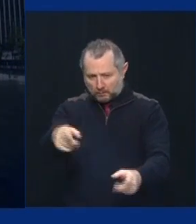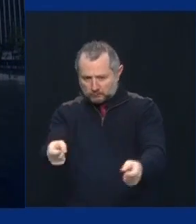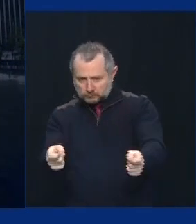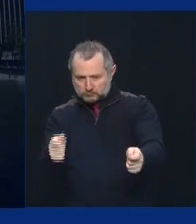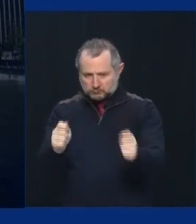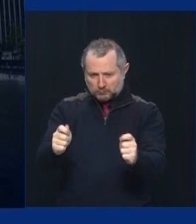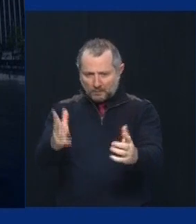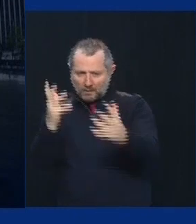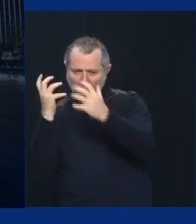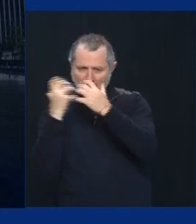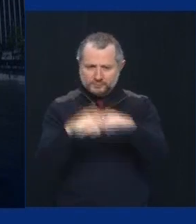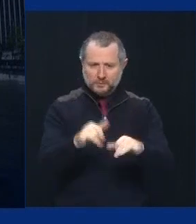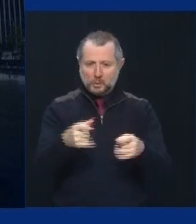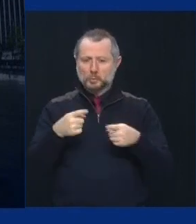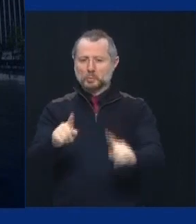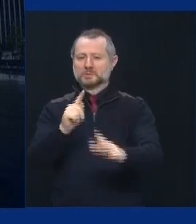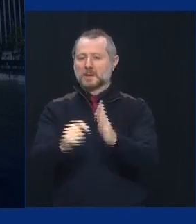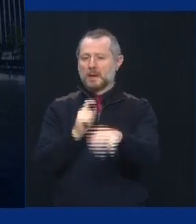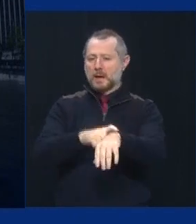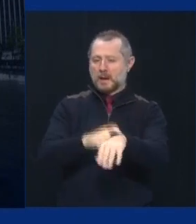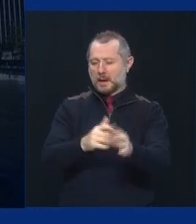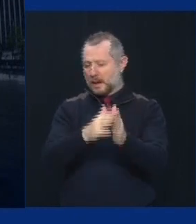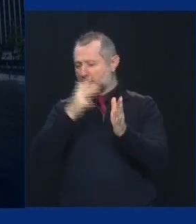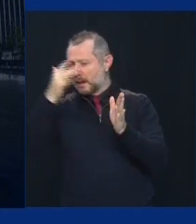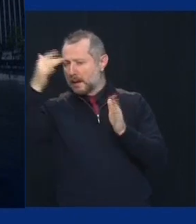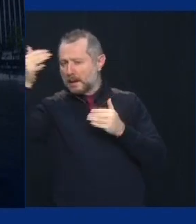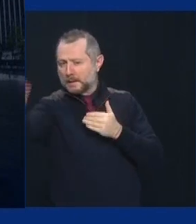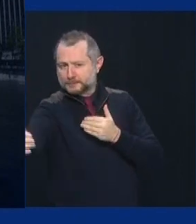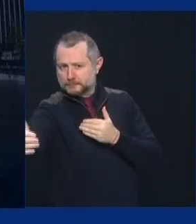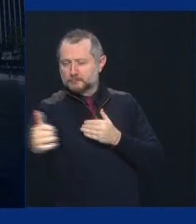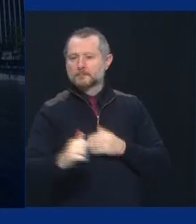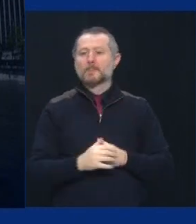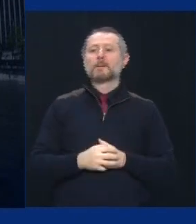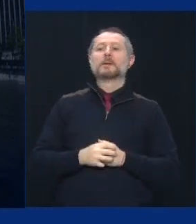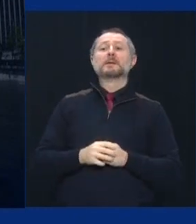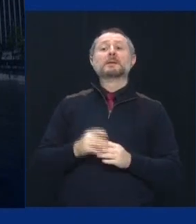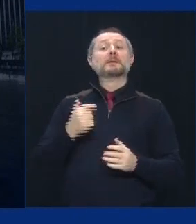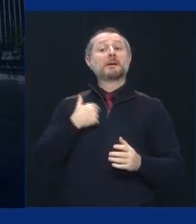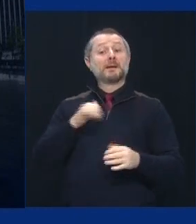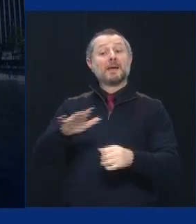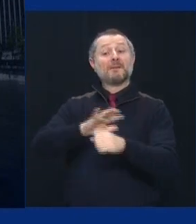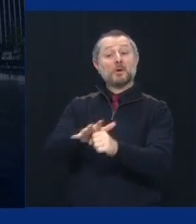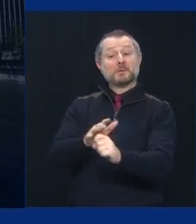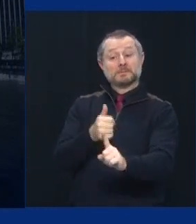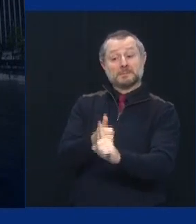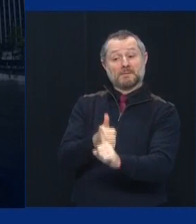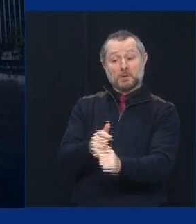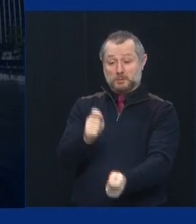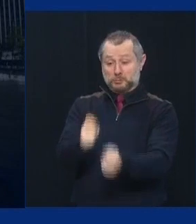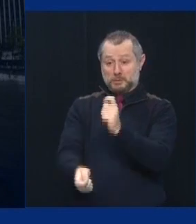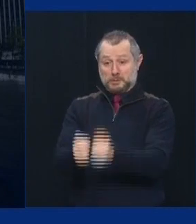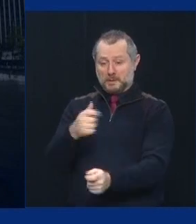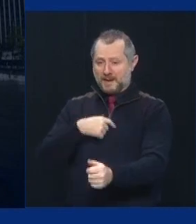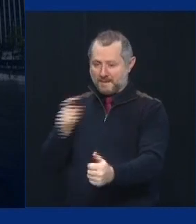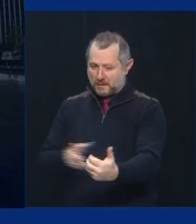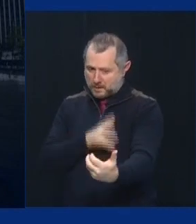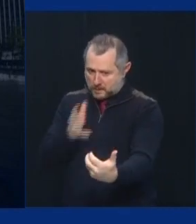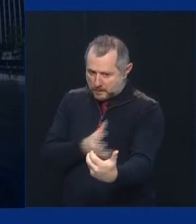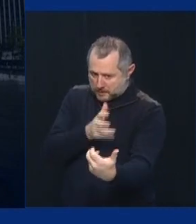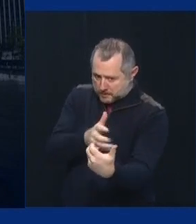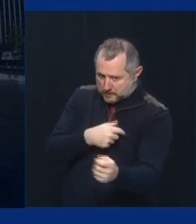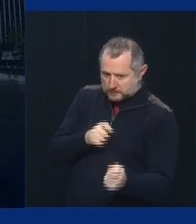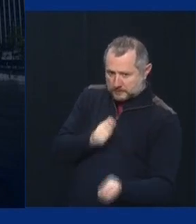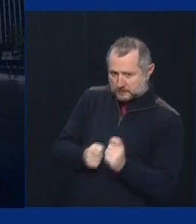the journey. You change strategies as the virus changes, the seasonal changes, the growth